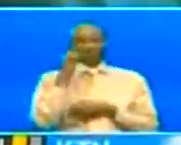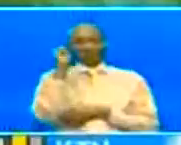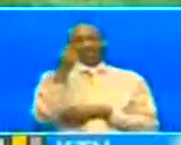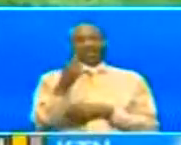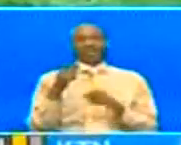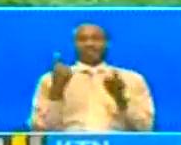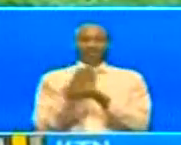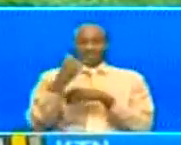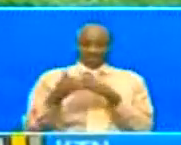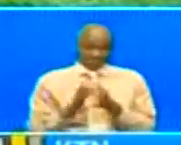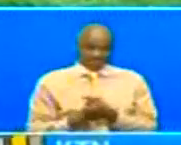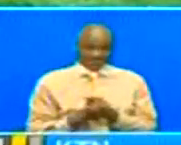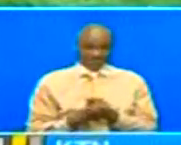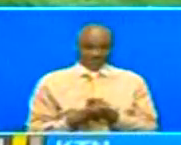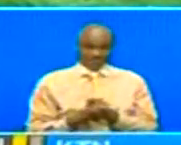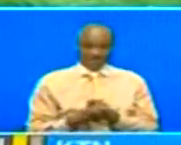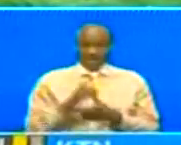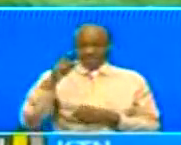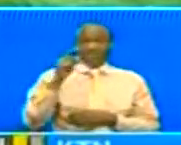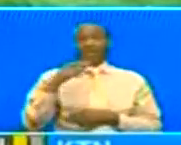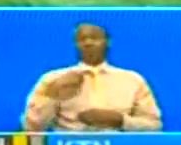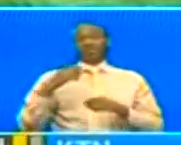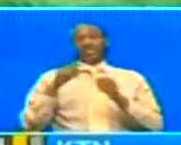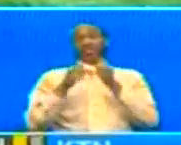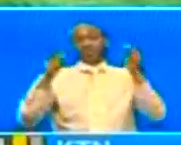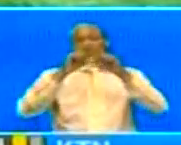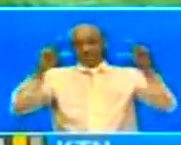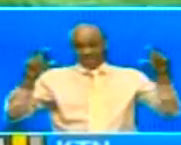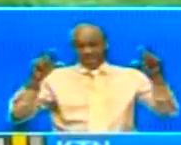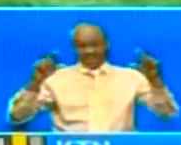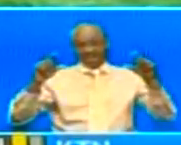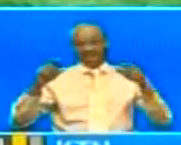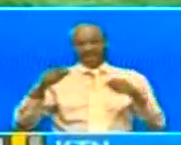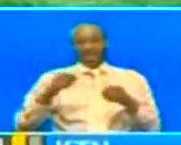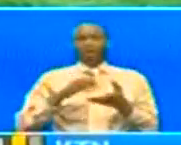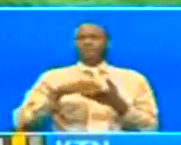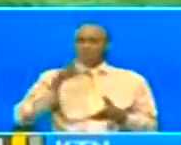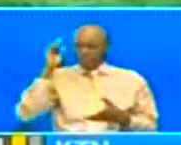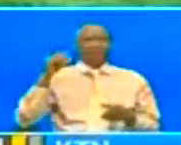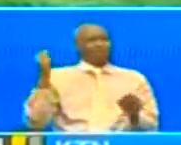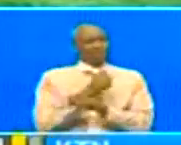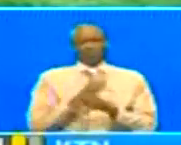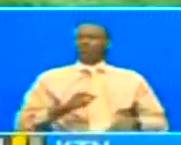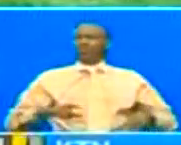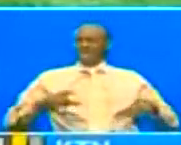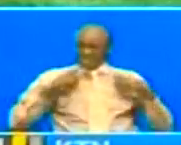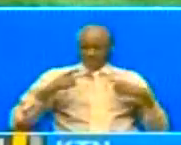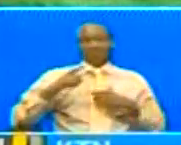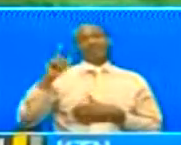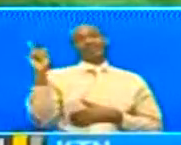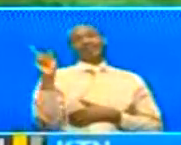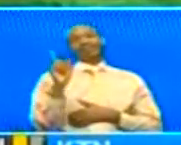A columnist had written the headlines. The headline was the most unlivable city in the